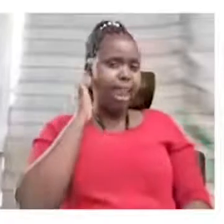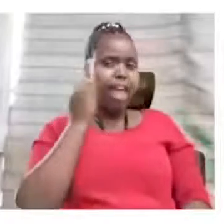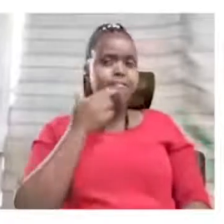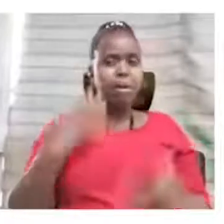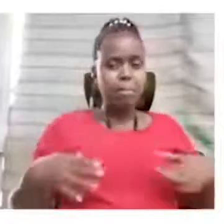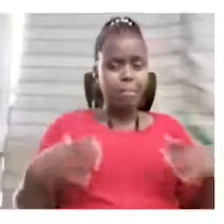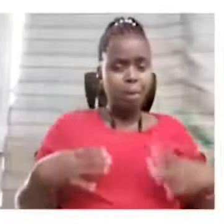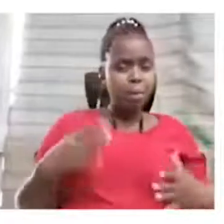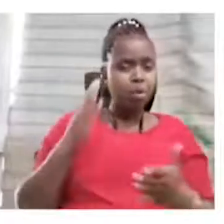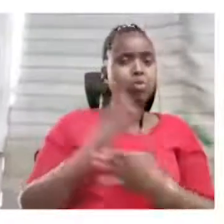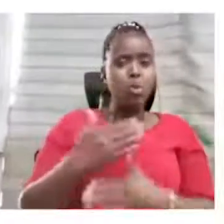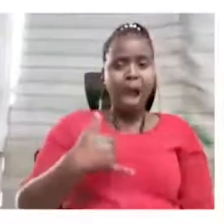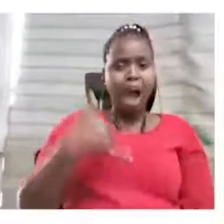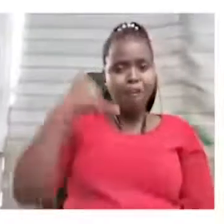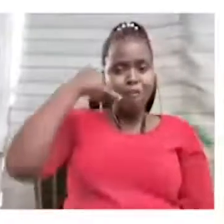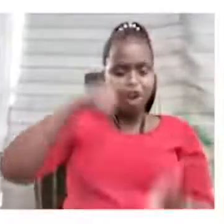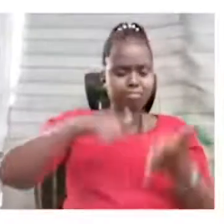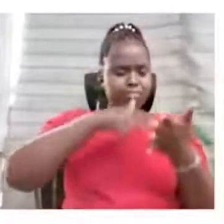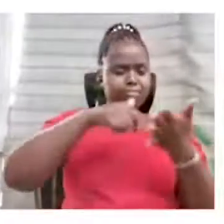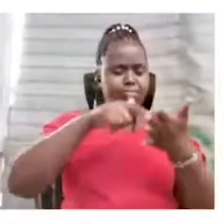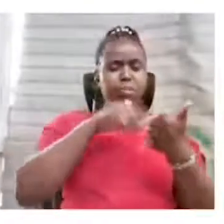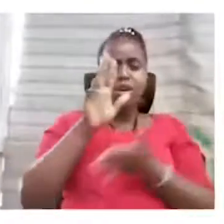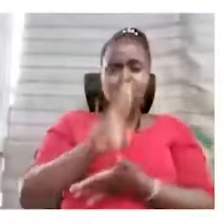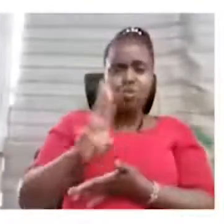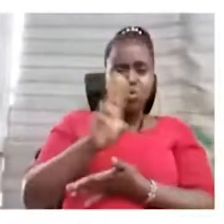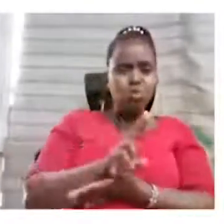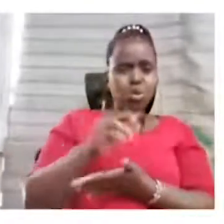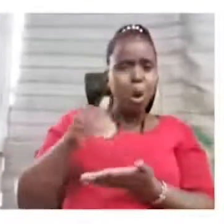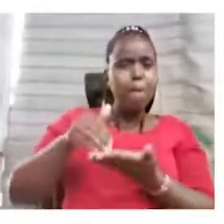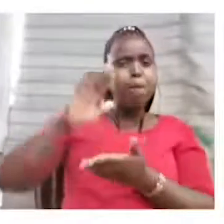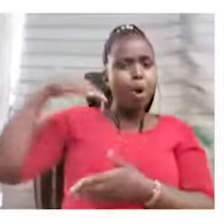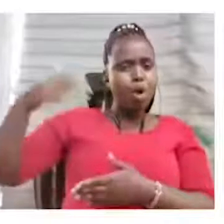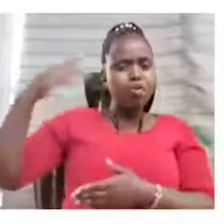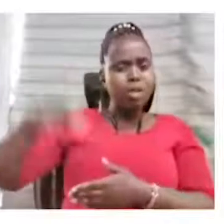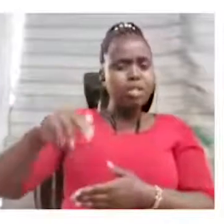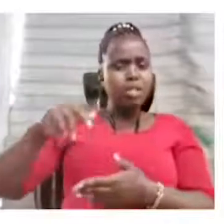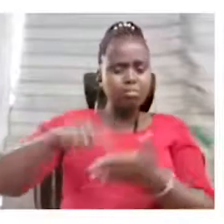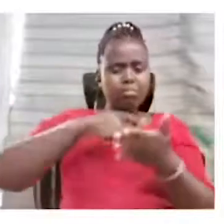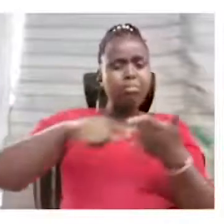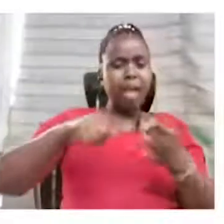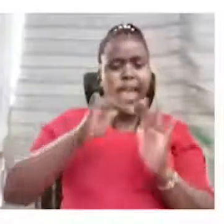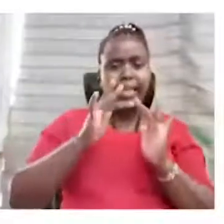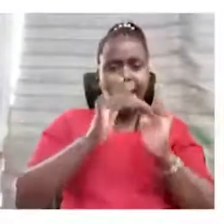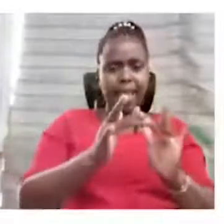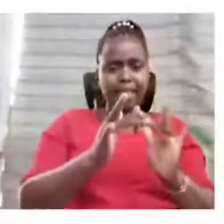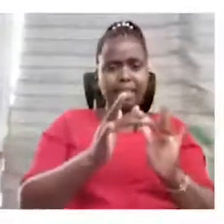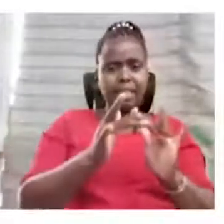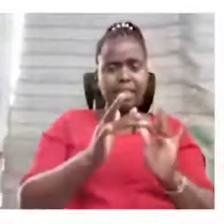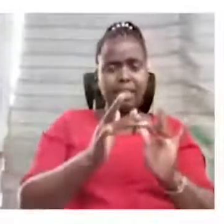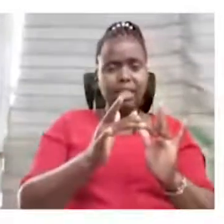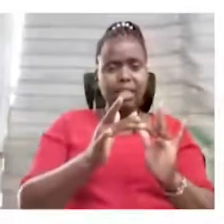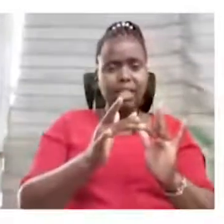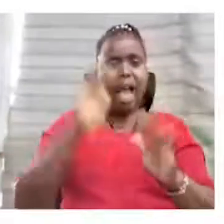smartphone, they have more daily usage of mobile internet than non-disabled